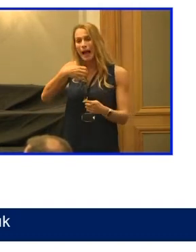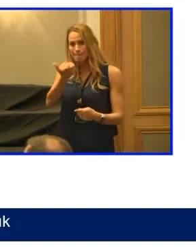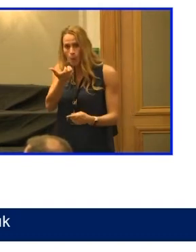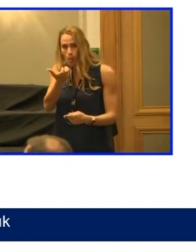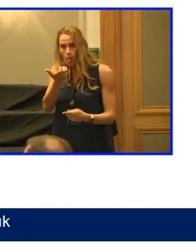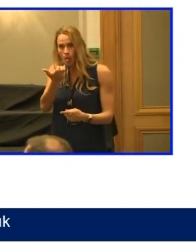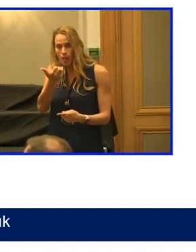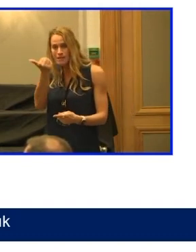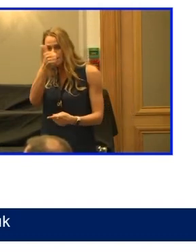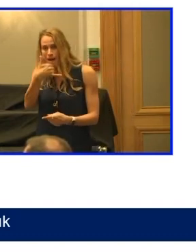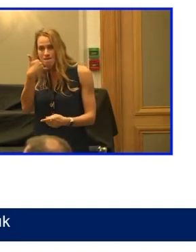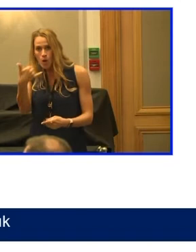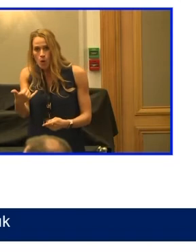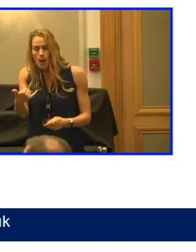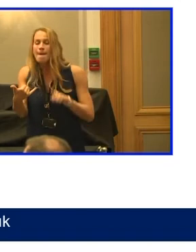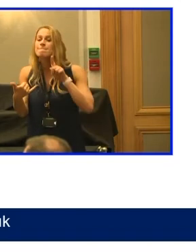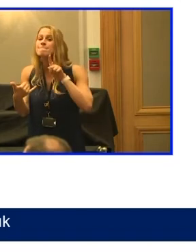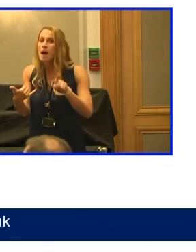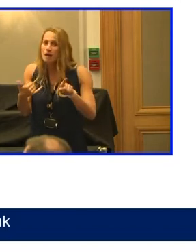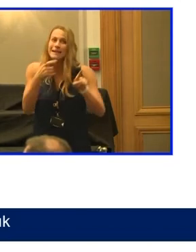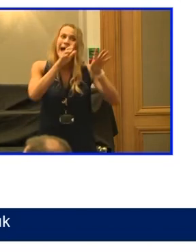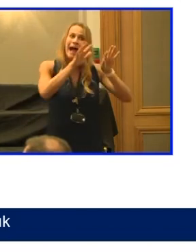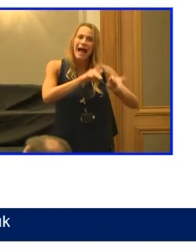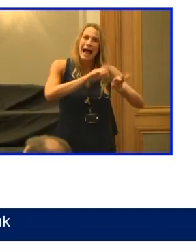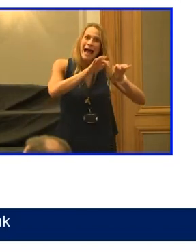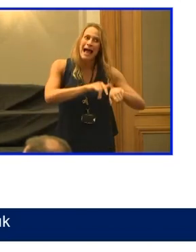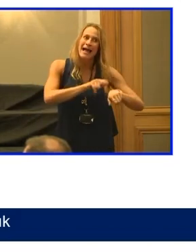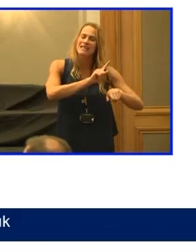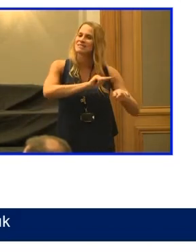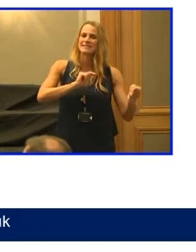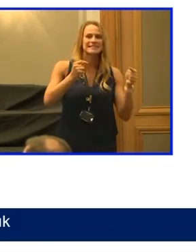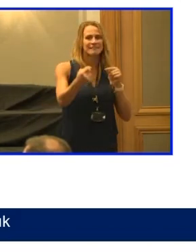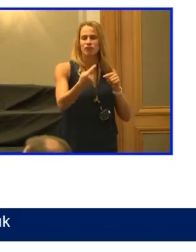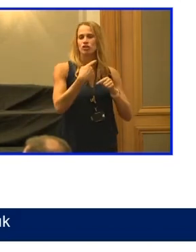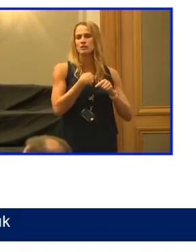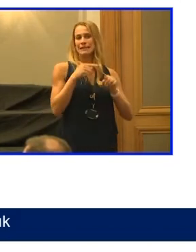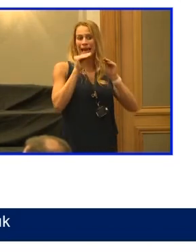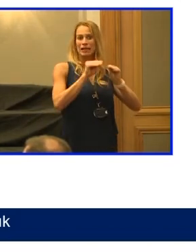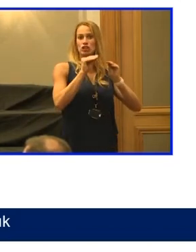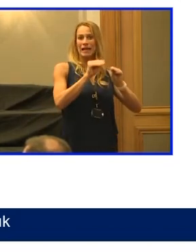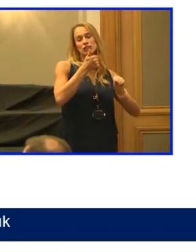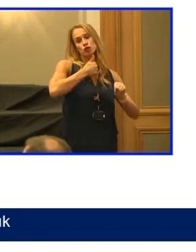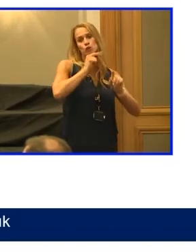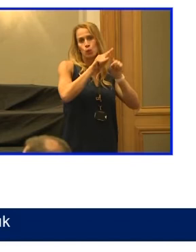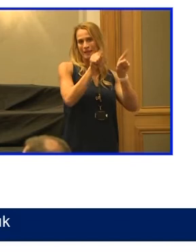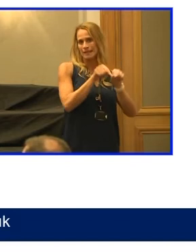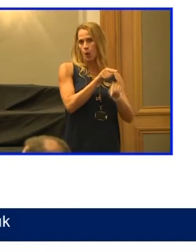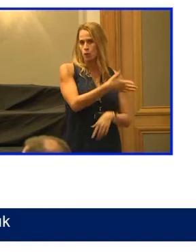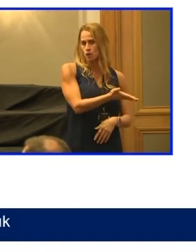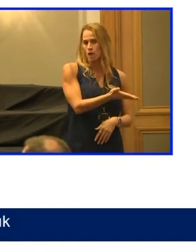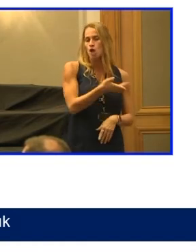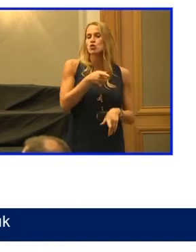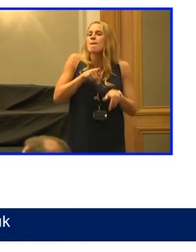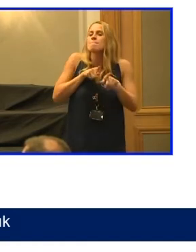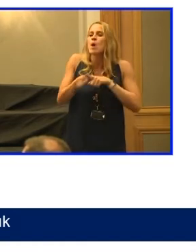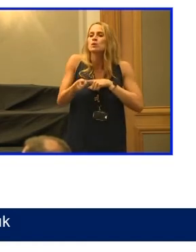laptop perspective, it's the reverse for two reasons. Education and employment still use Windows predominantly. So most people